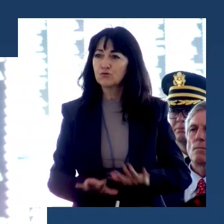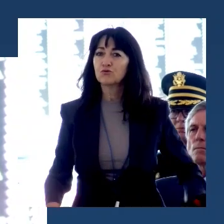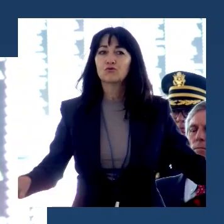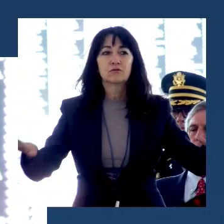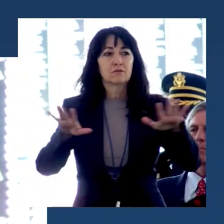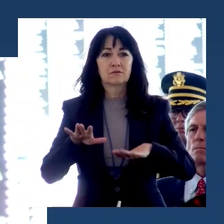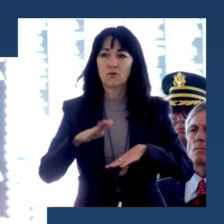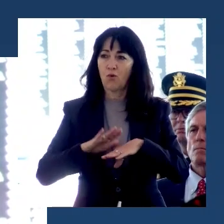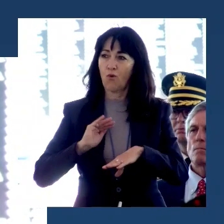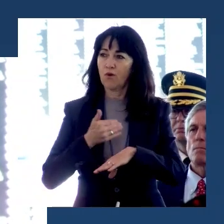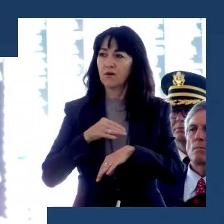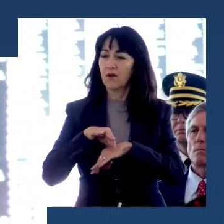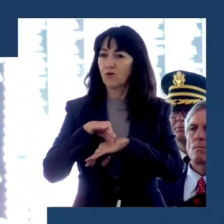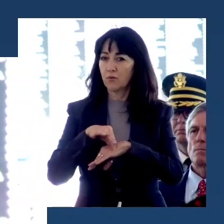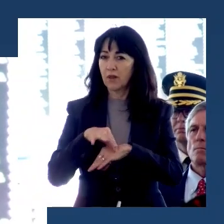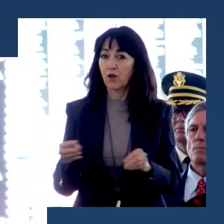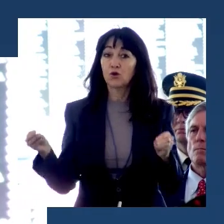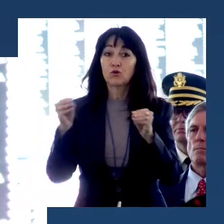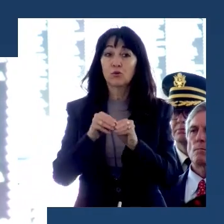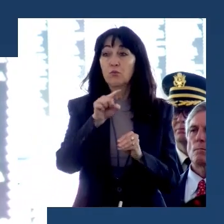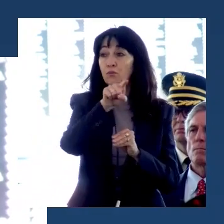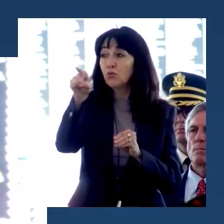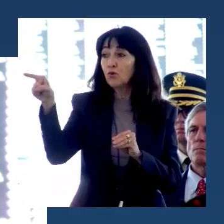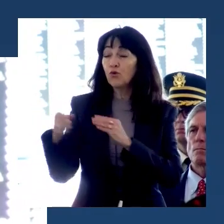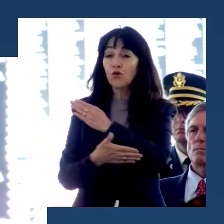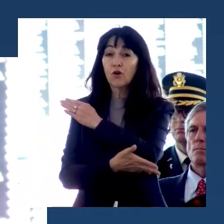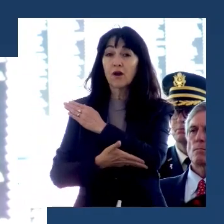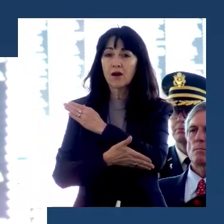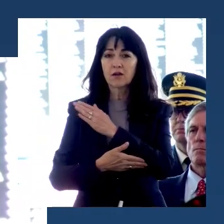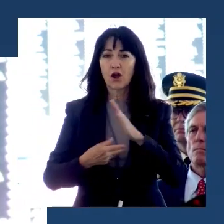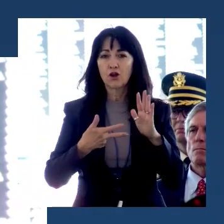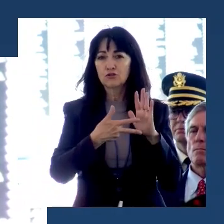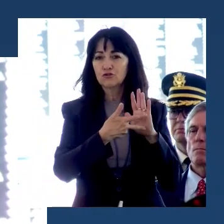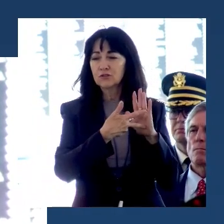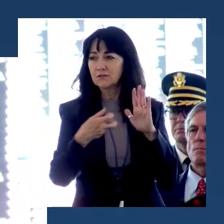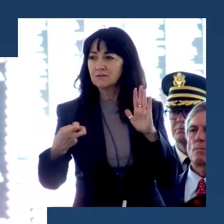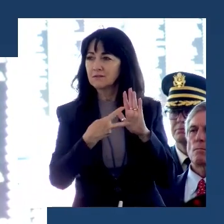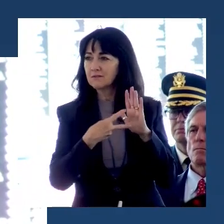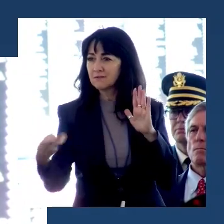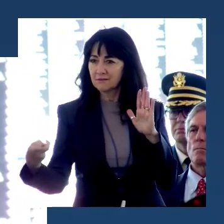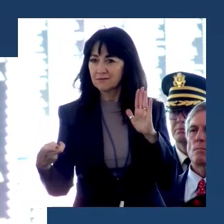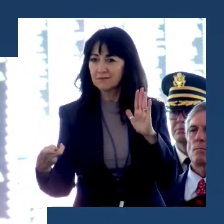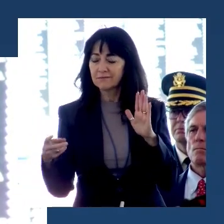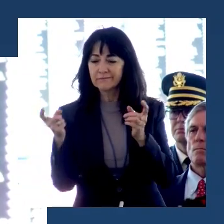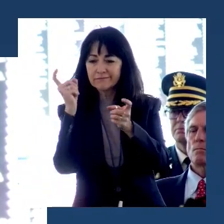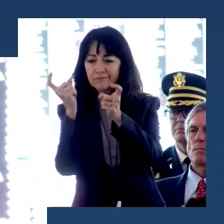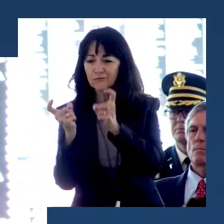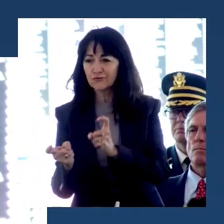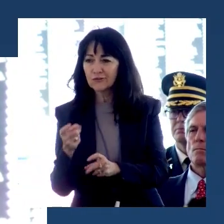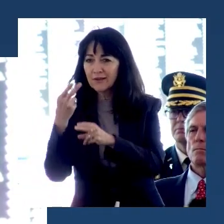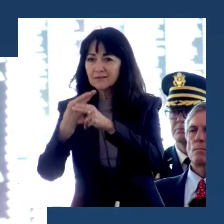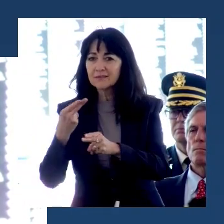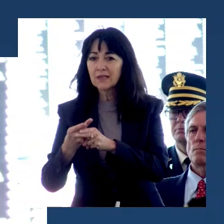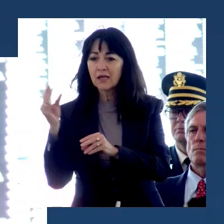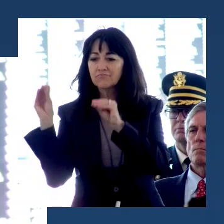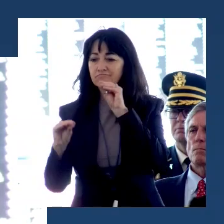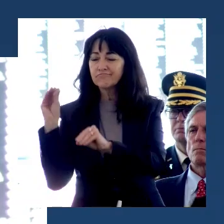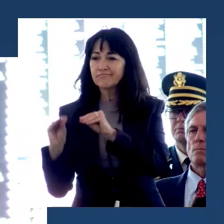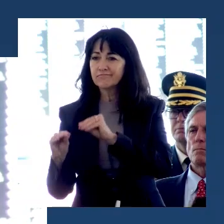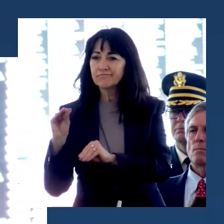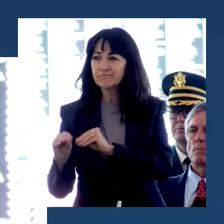on the planet. More countries have taken our Constitution, sort of like changed the names and stuck their names in there and adopted our